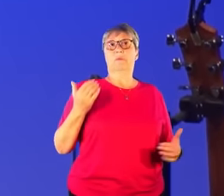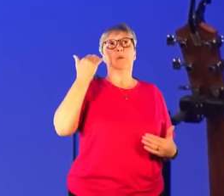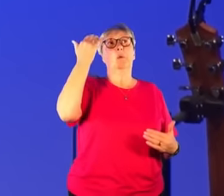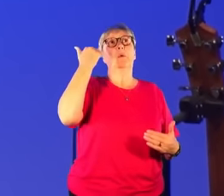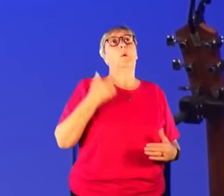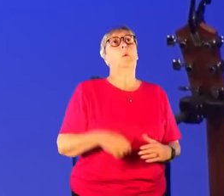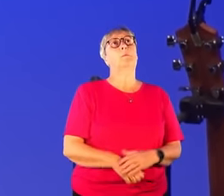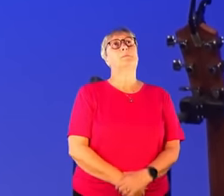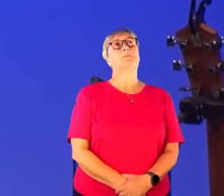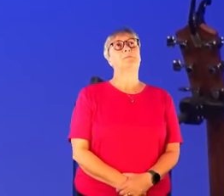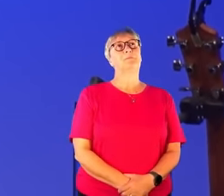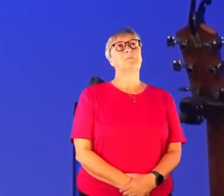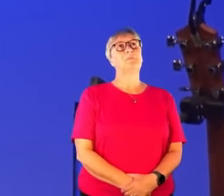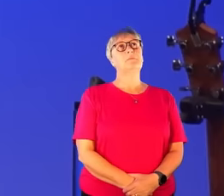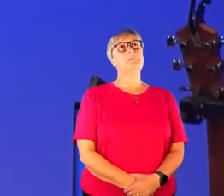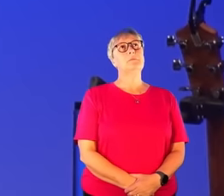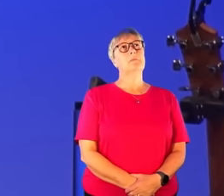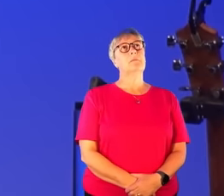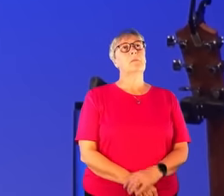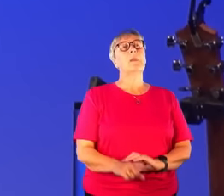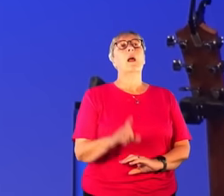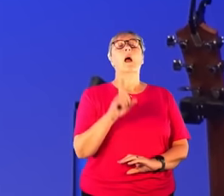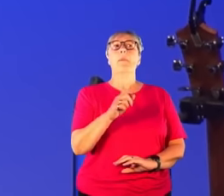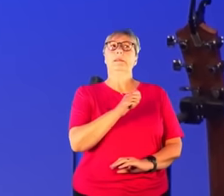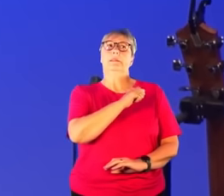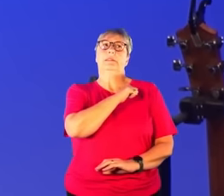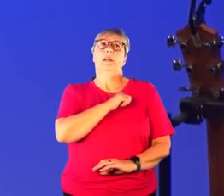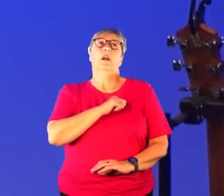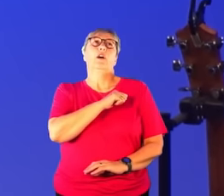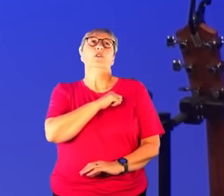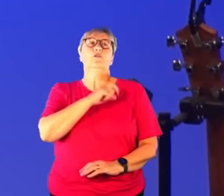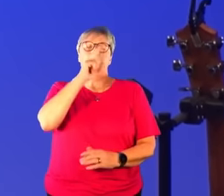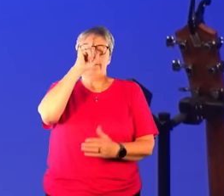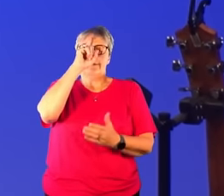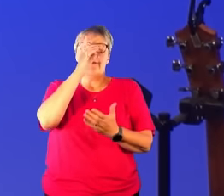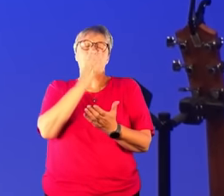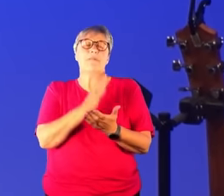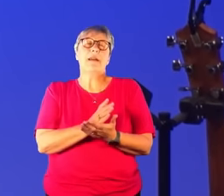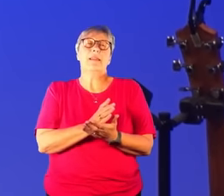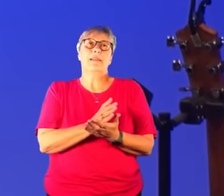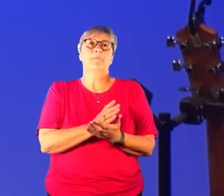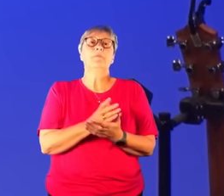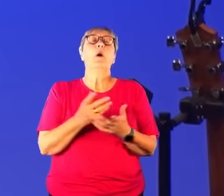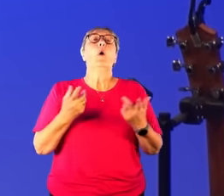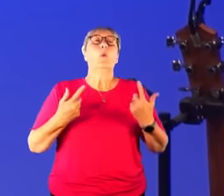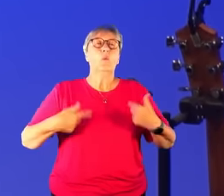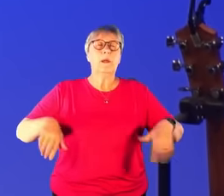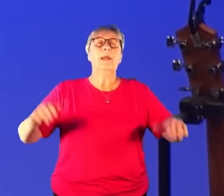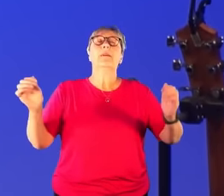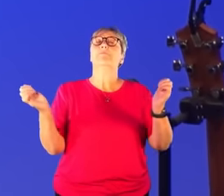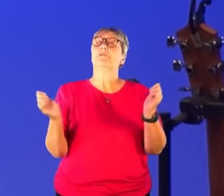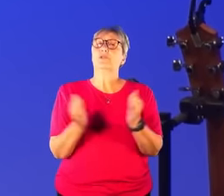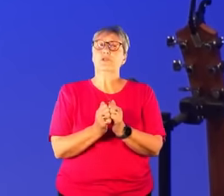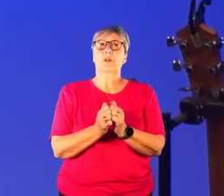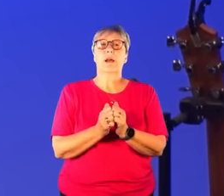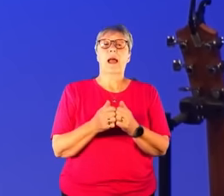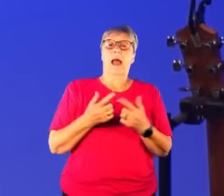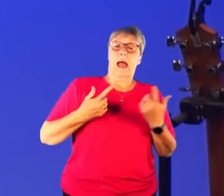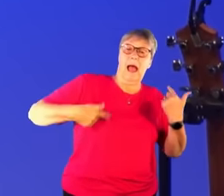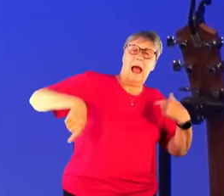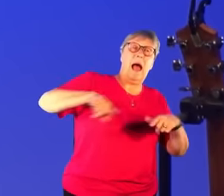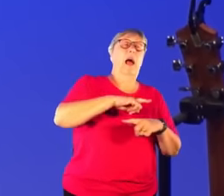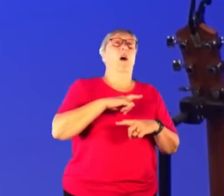But the one thing about the Christian faith is that we can be sure of this. All of our